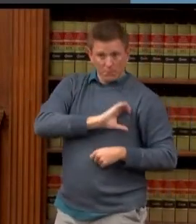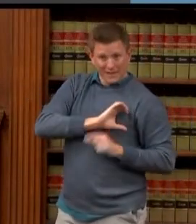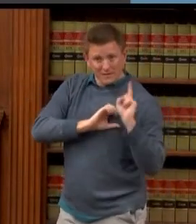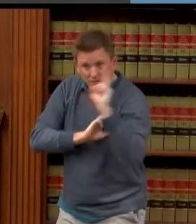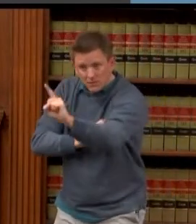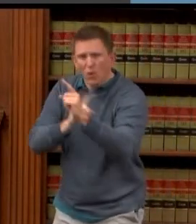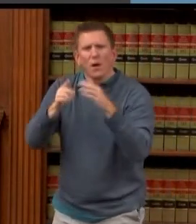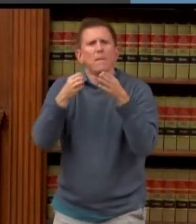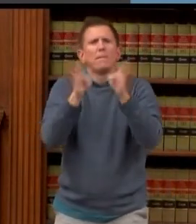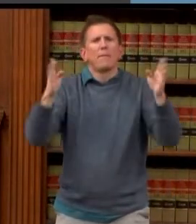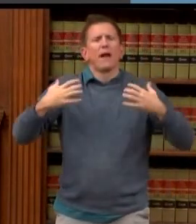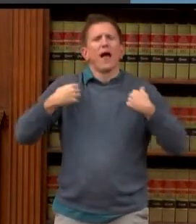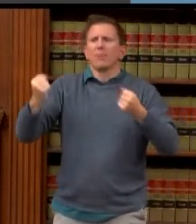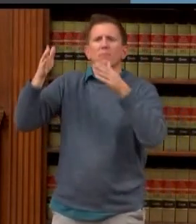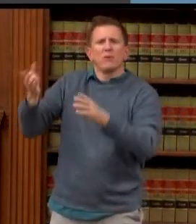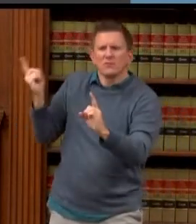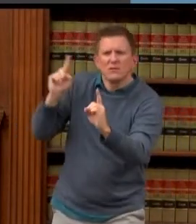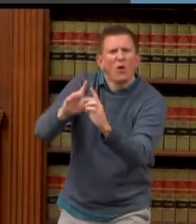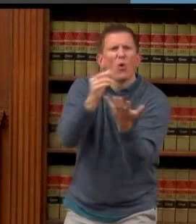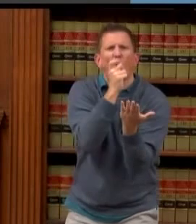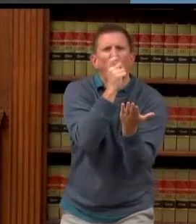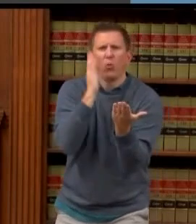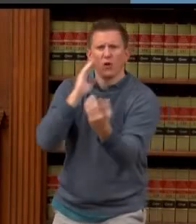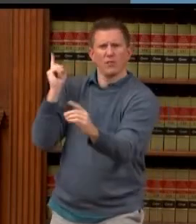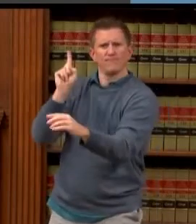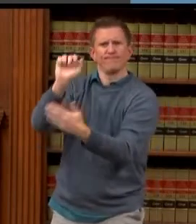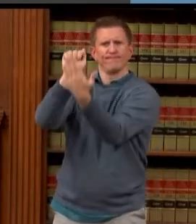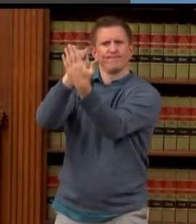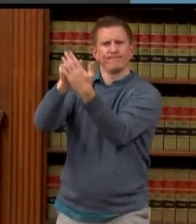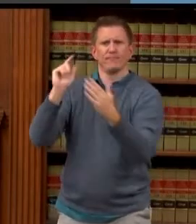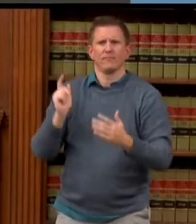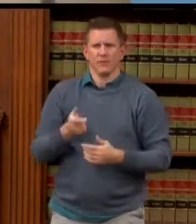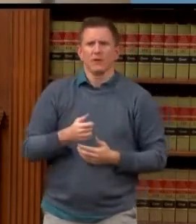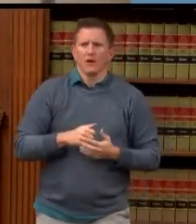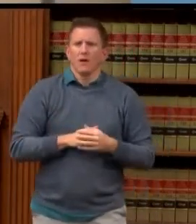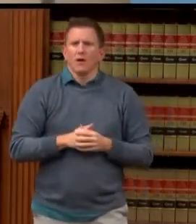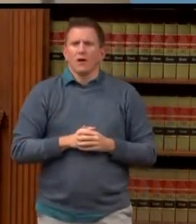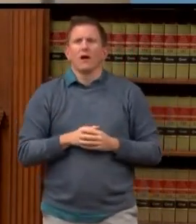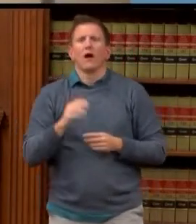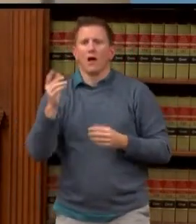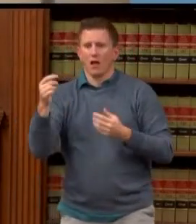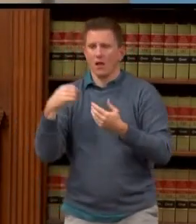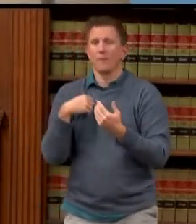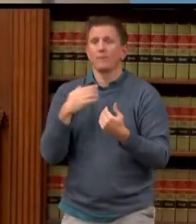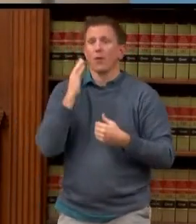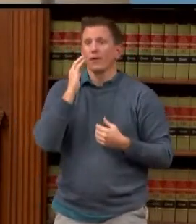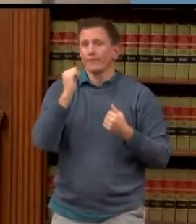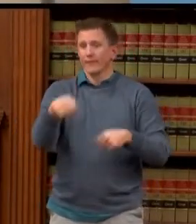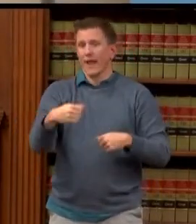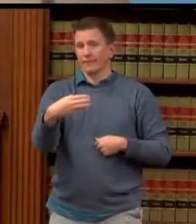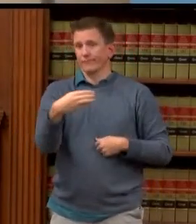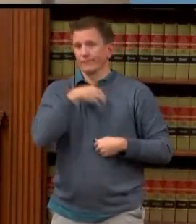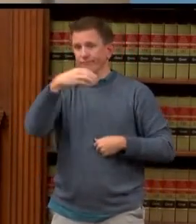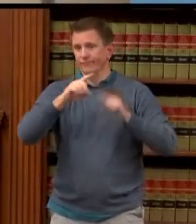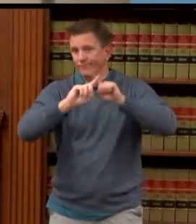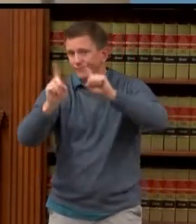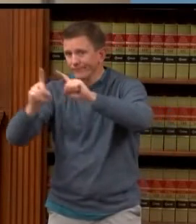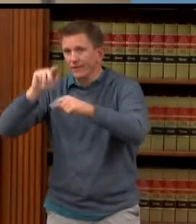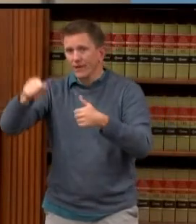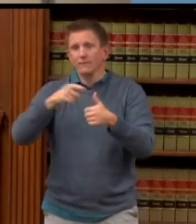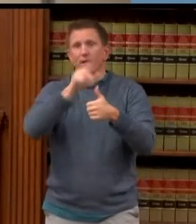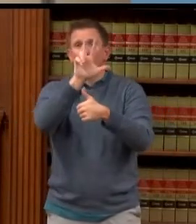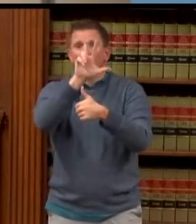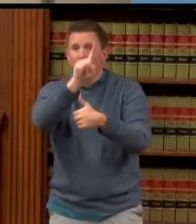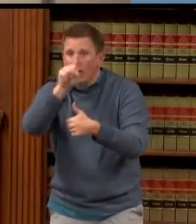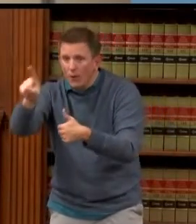so complaints could come in a number of ways. It could come in directly to the department, to 311, or what have you. The police